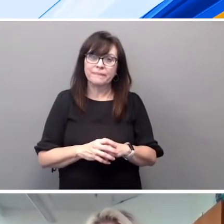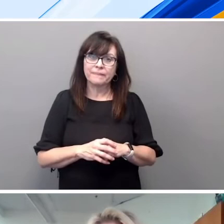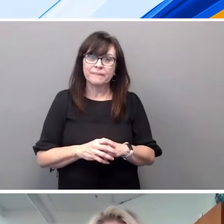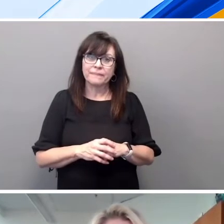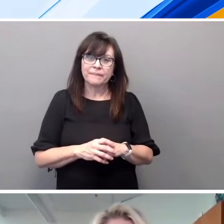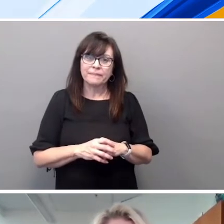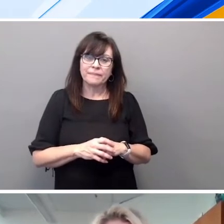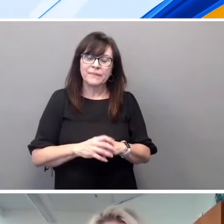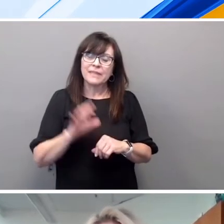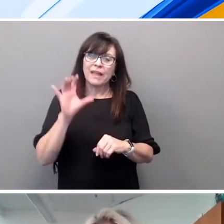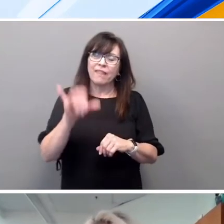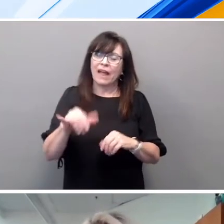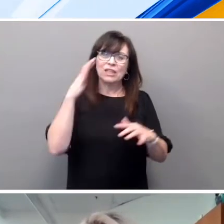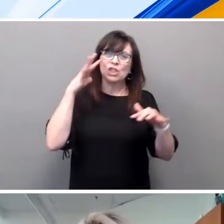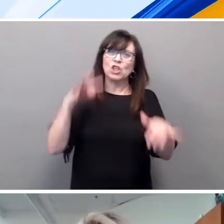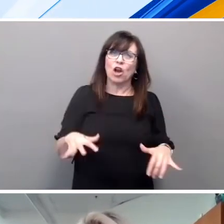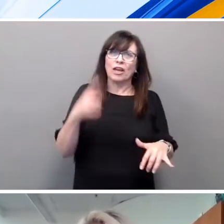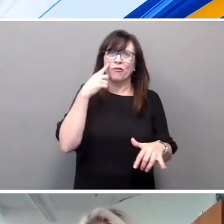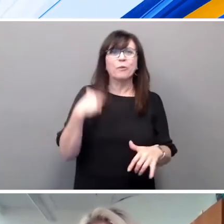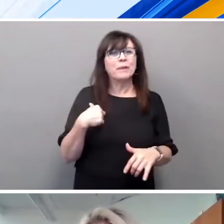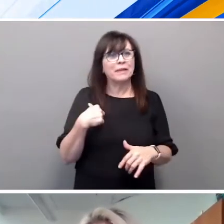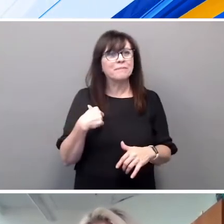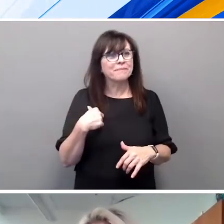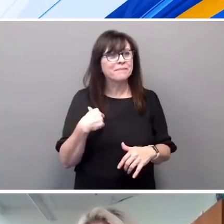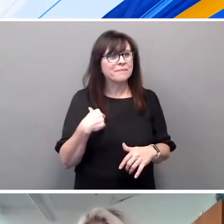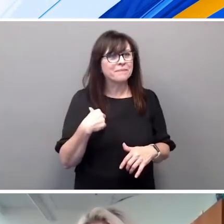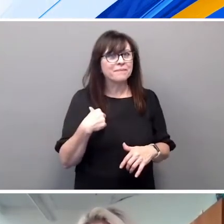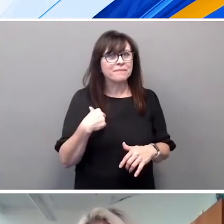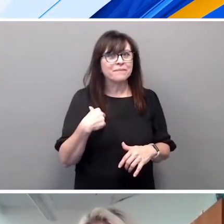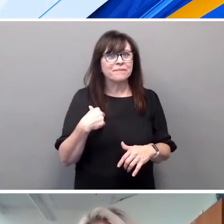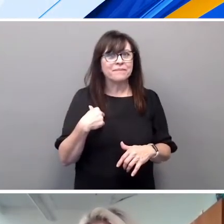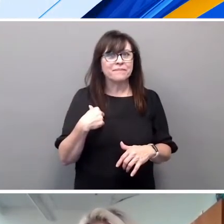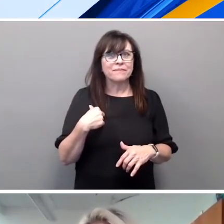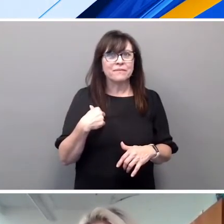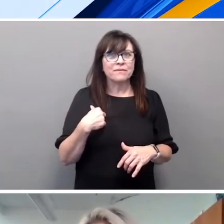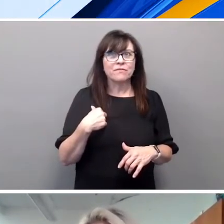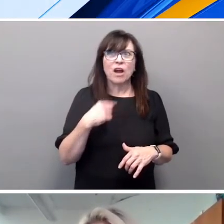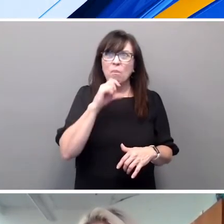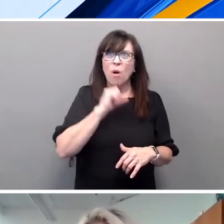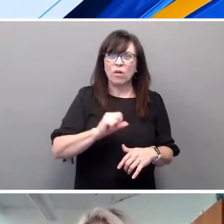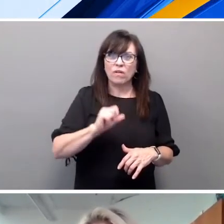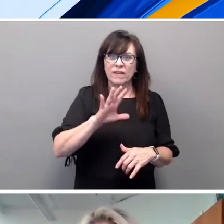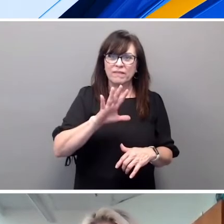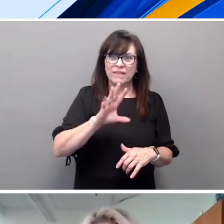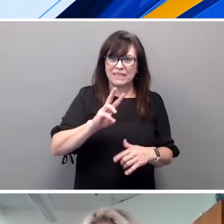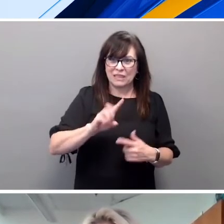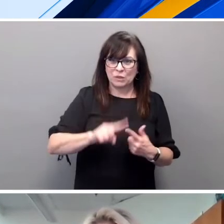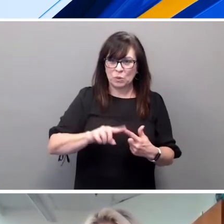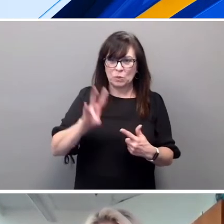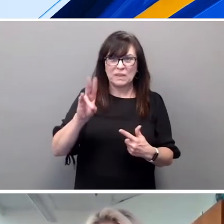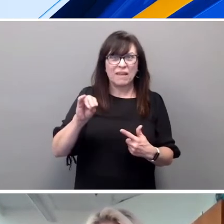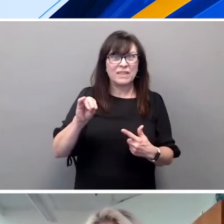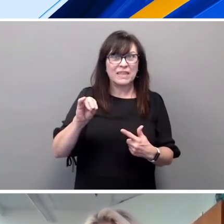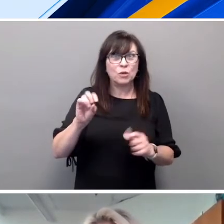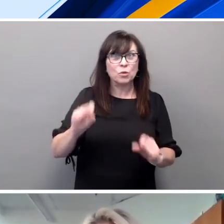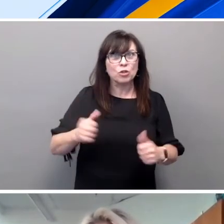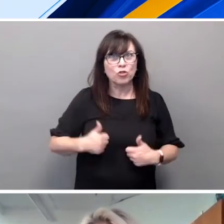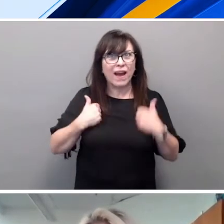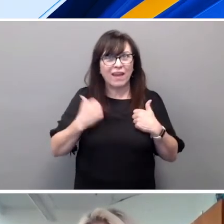know, striking to me, roughly 56 to 70. And so I would